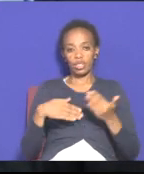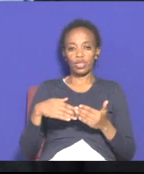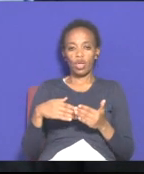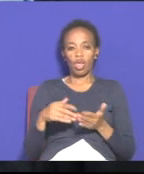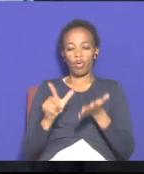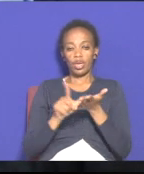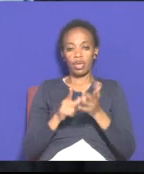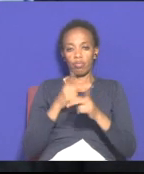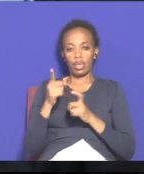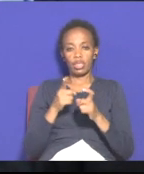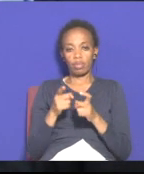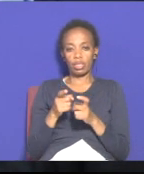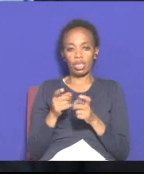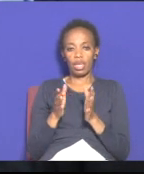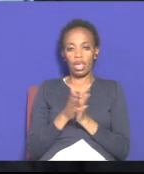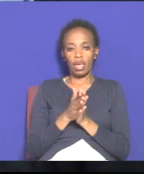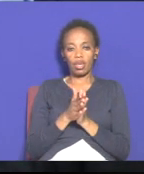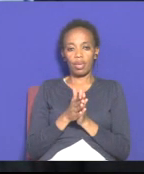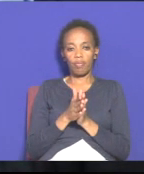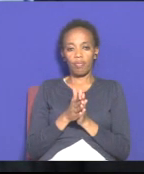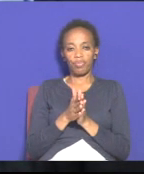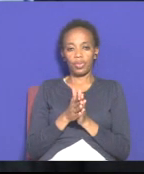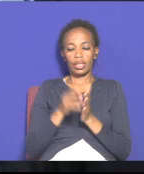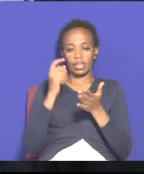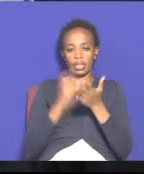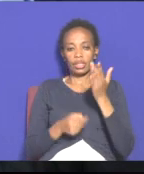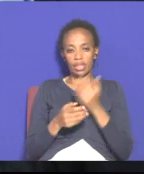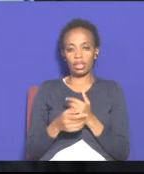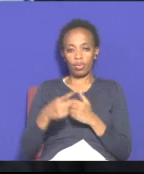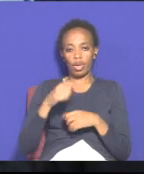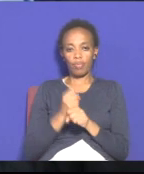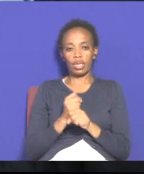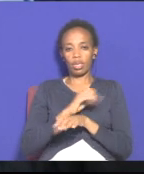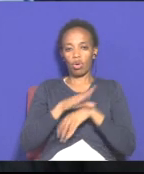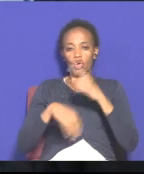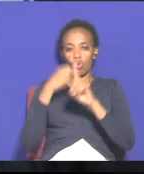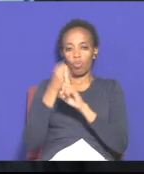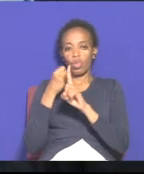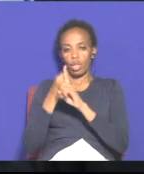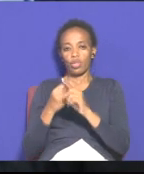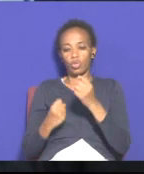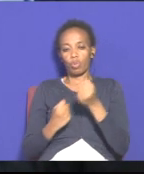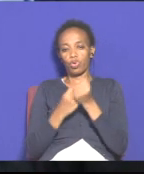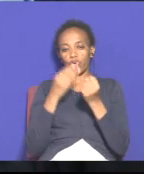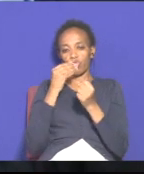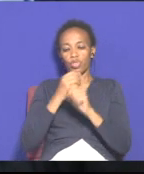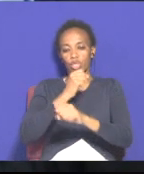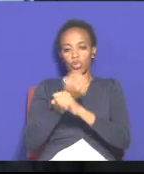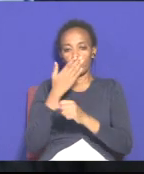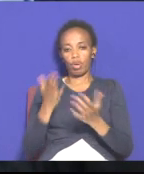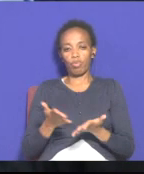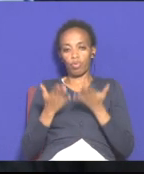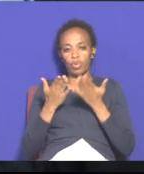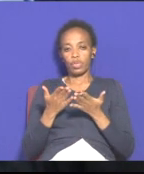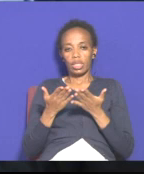debt management and taxation. We are making every effort to support food security by promoting